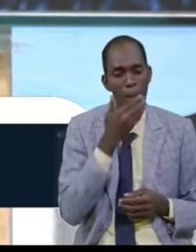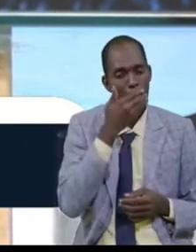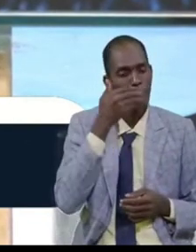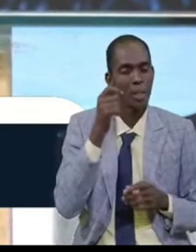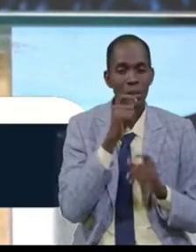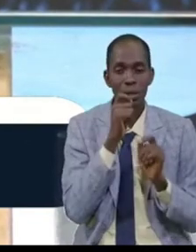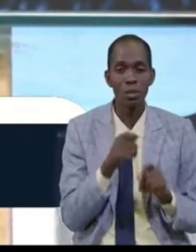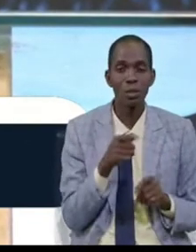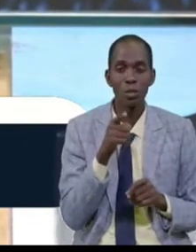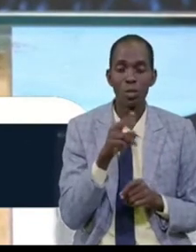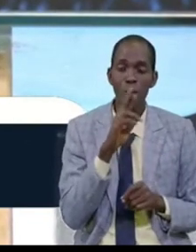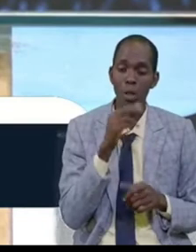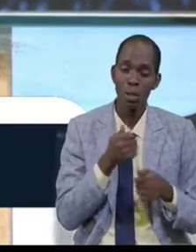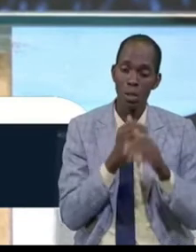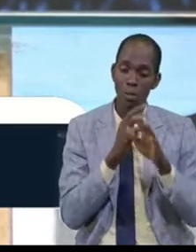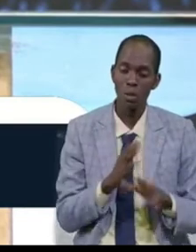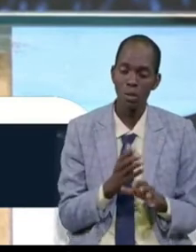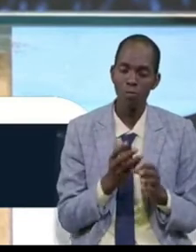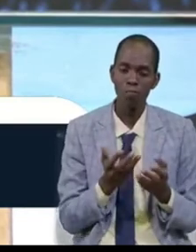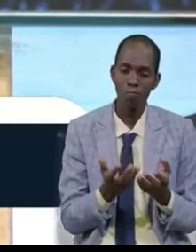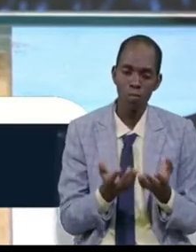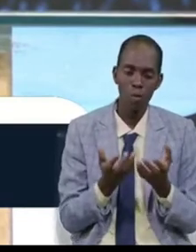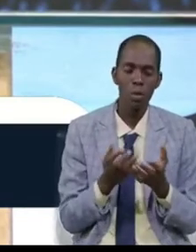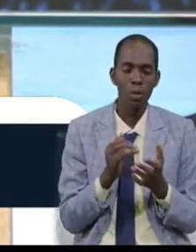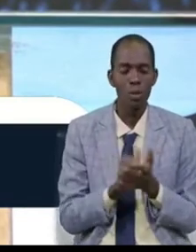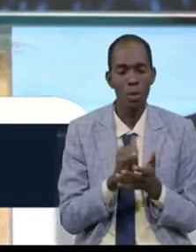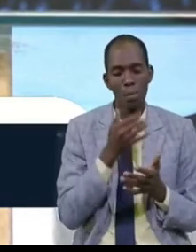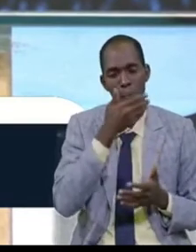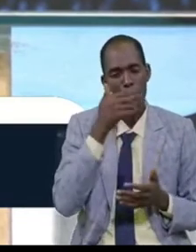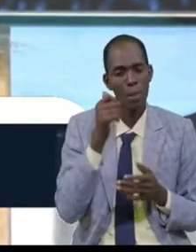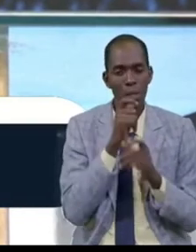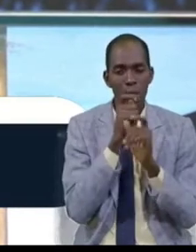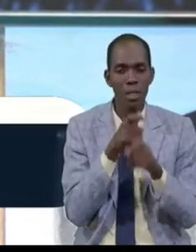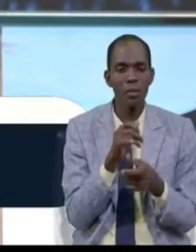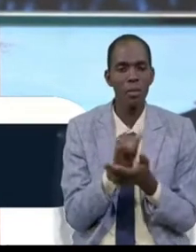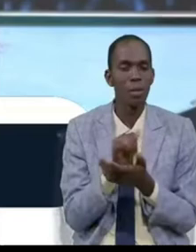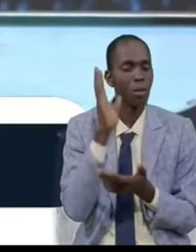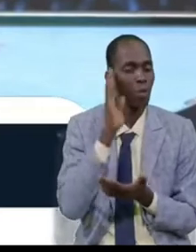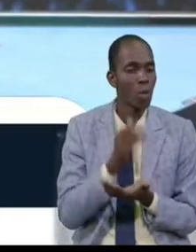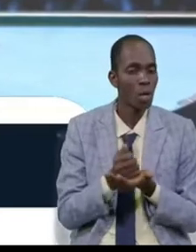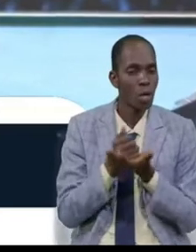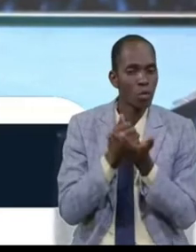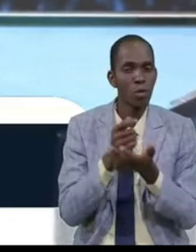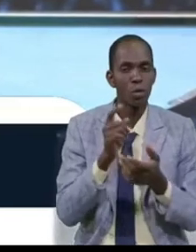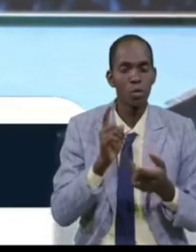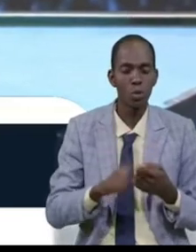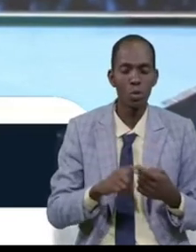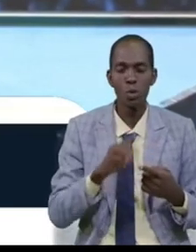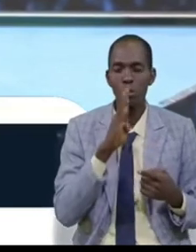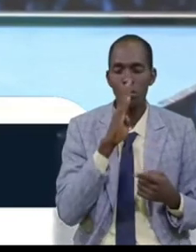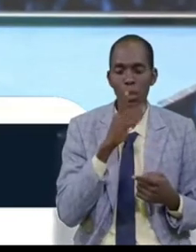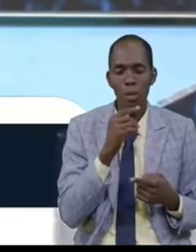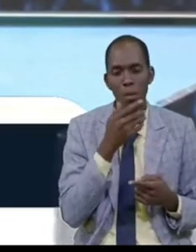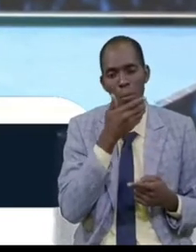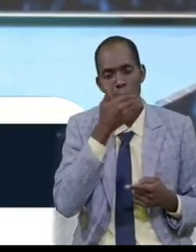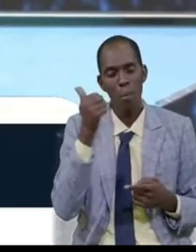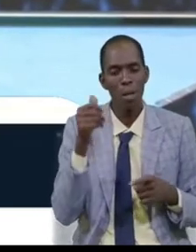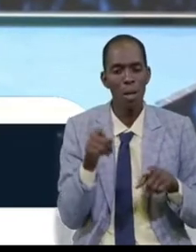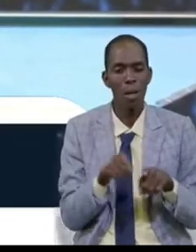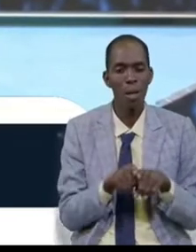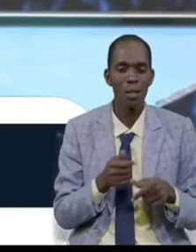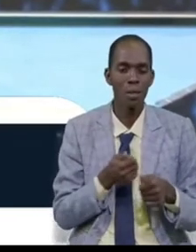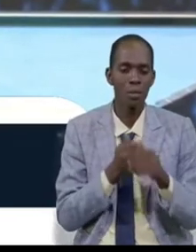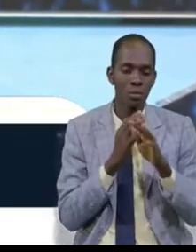apostle, covet earnestly the best gifts that will make you your best as an apostle. A